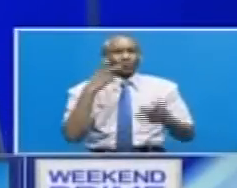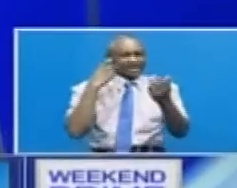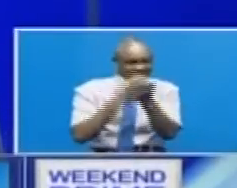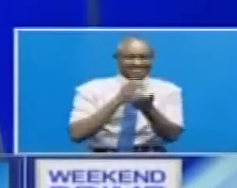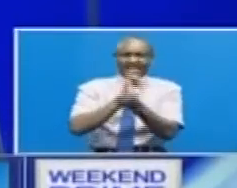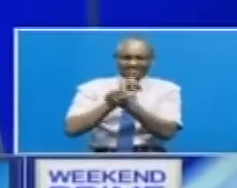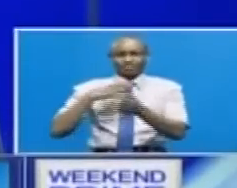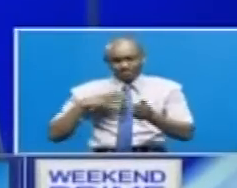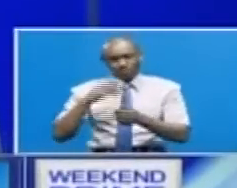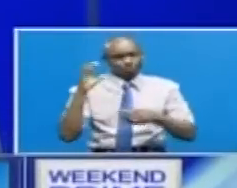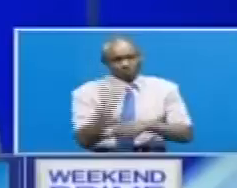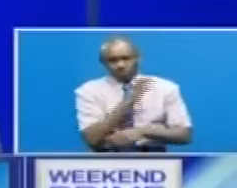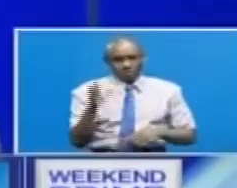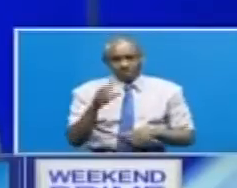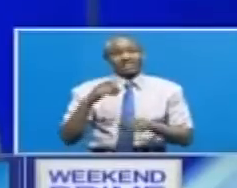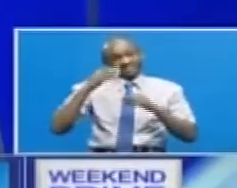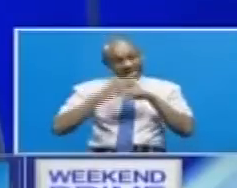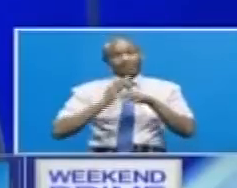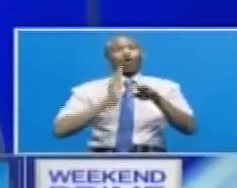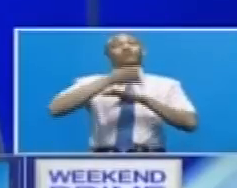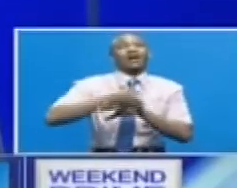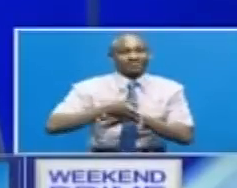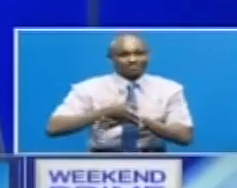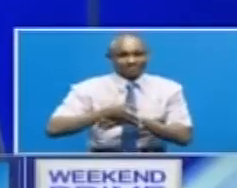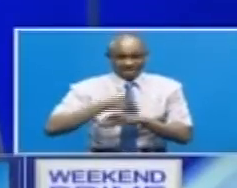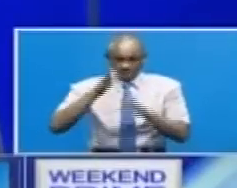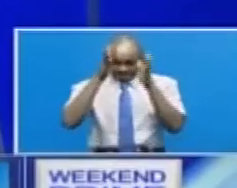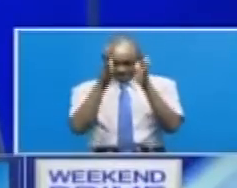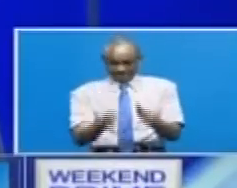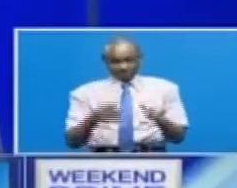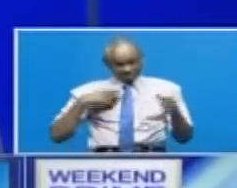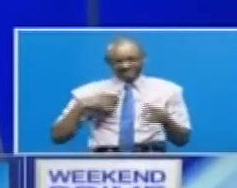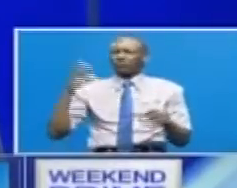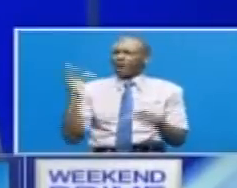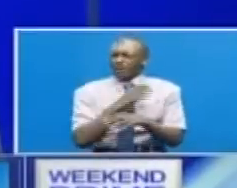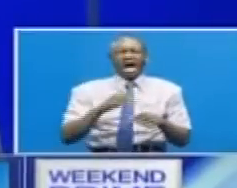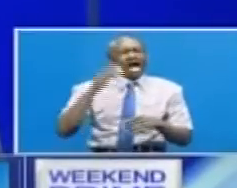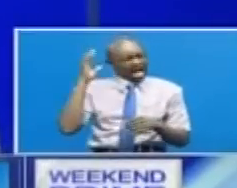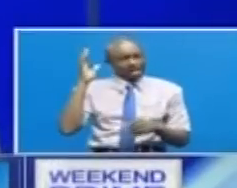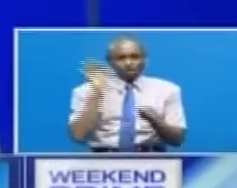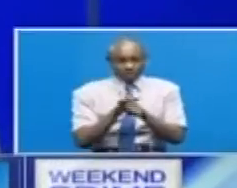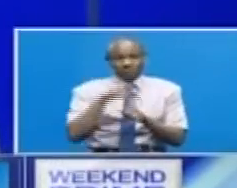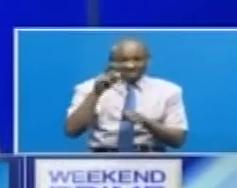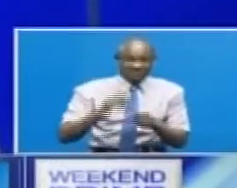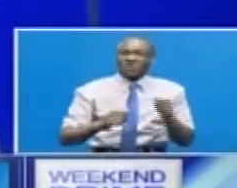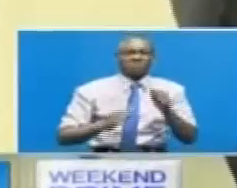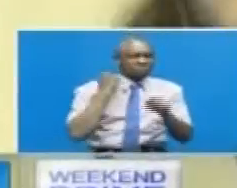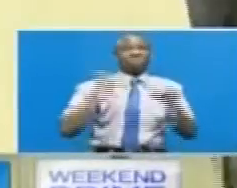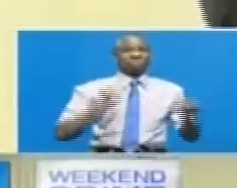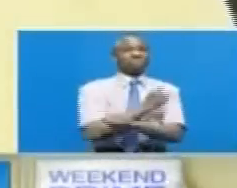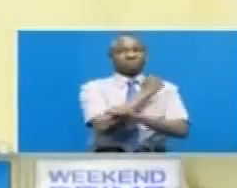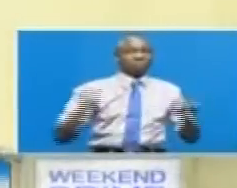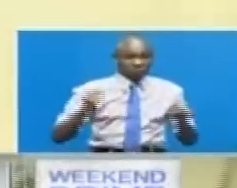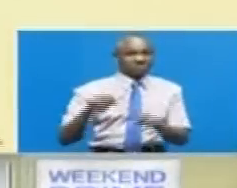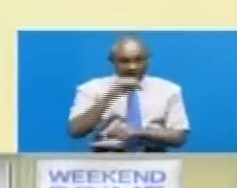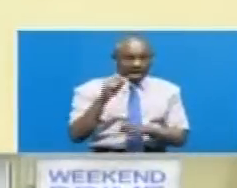revelers drinking before the stipulated time a patron who had imbibed too much stole the show as he defied orders to get into